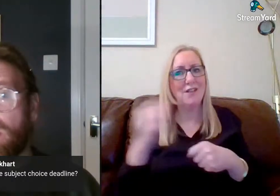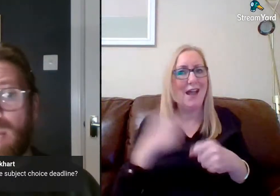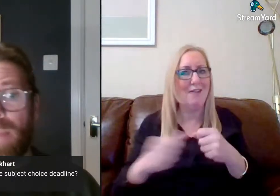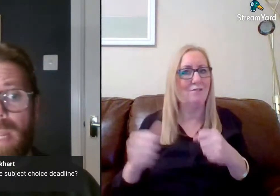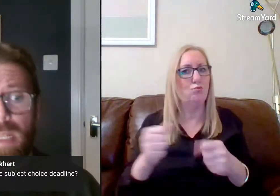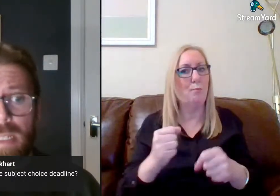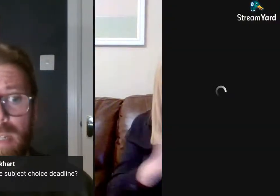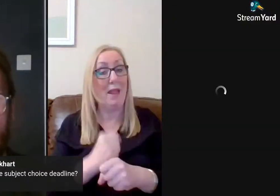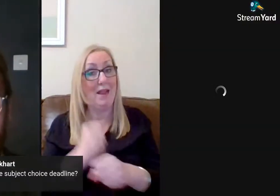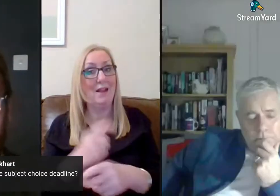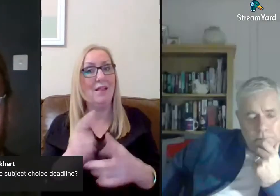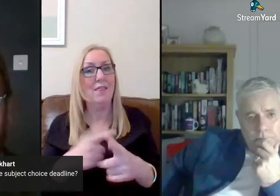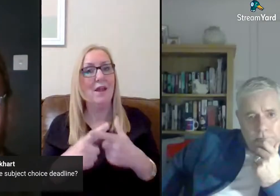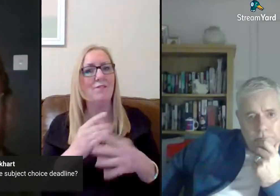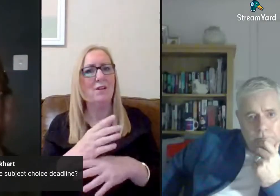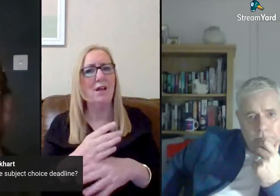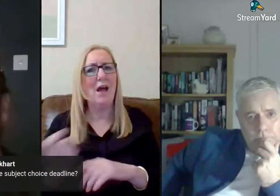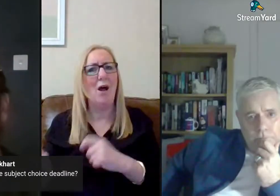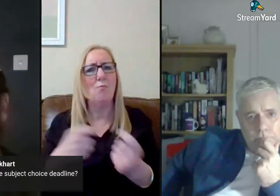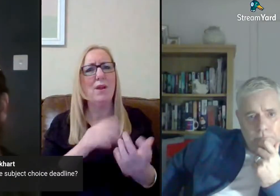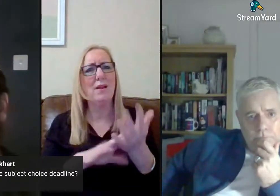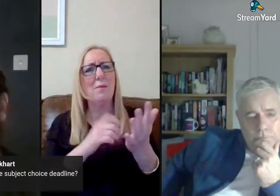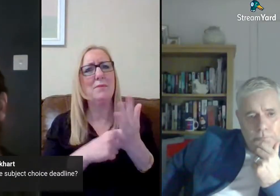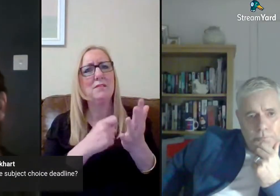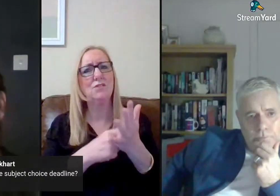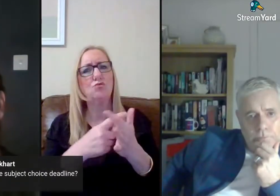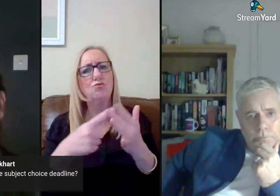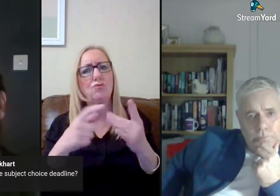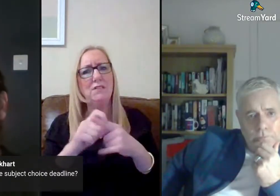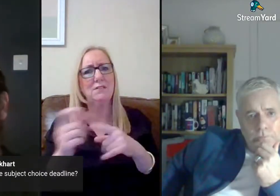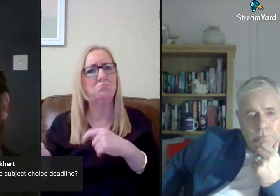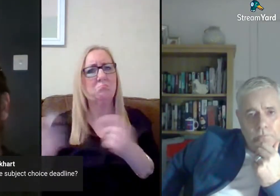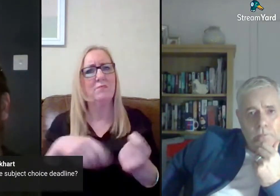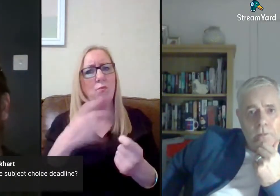then we can do that. I'll bring Mr Reid back in in case he wants to add anything else to that.